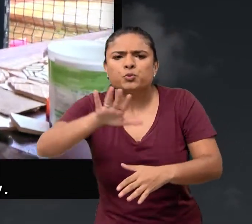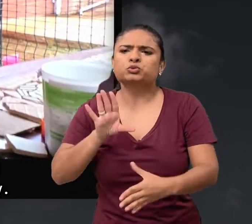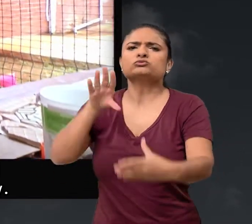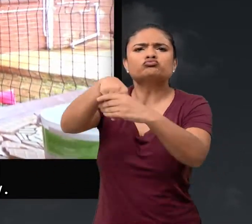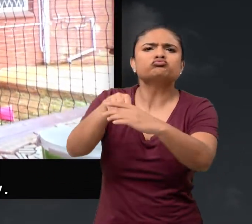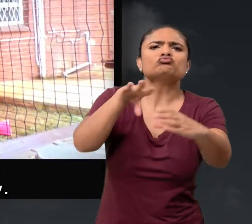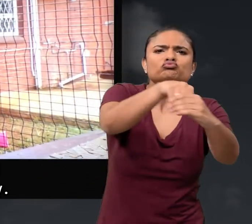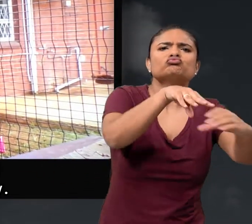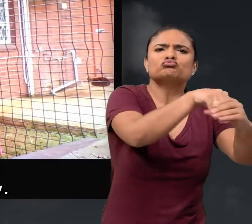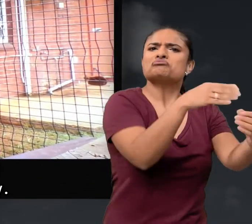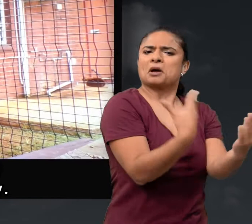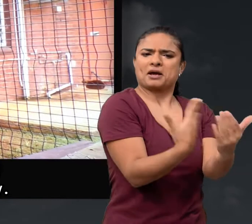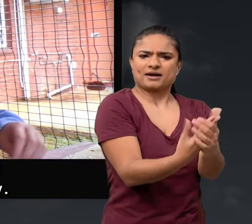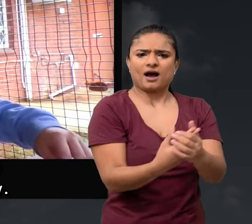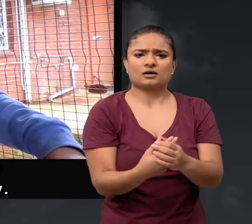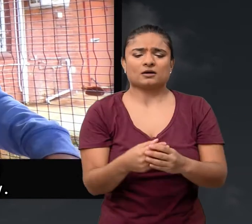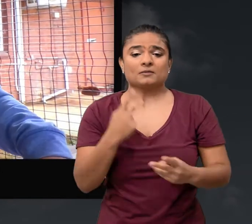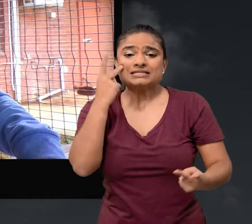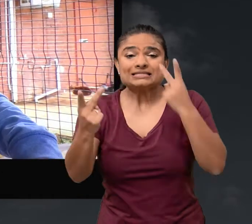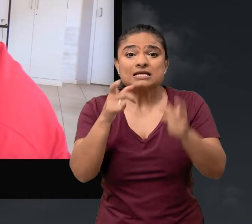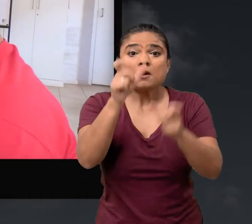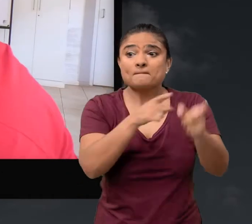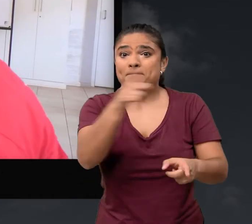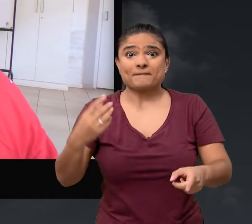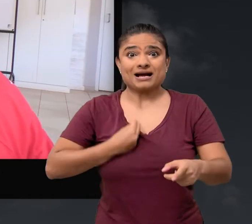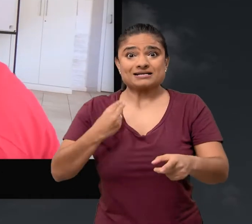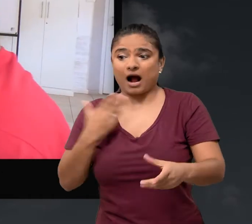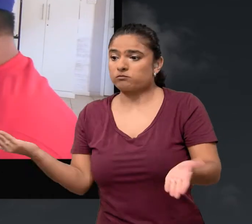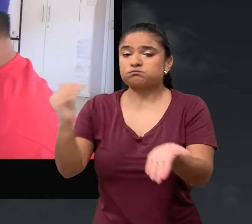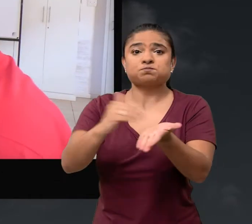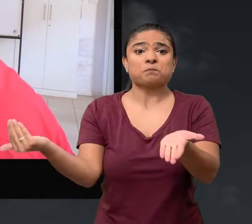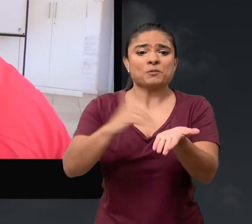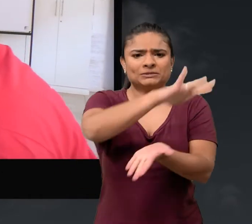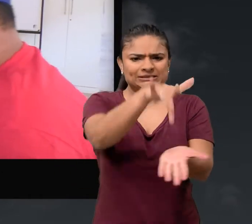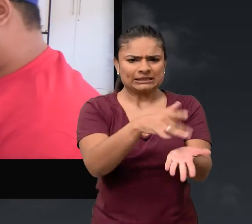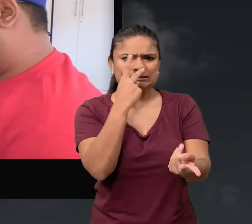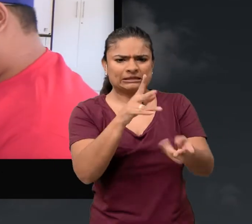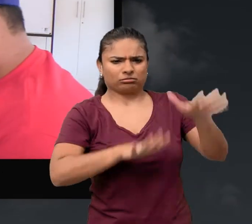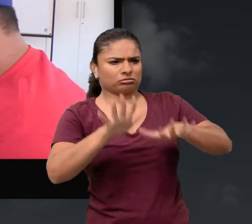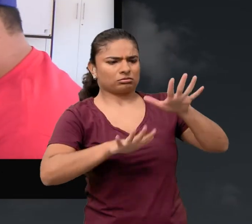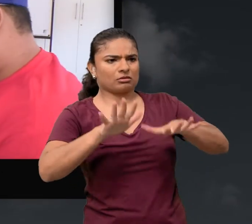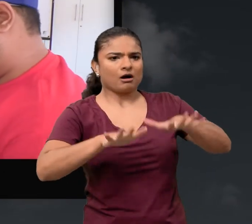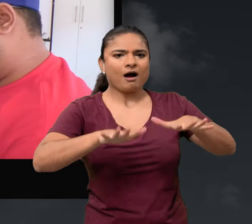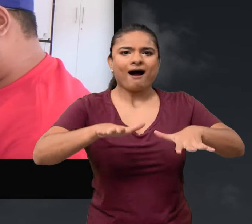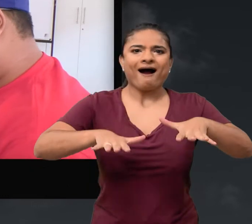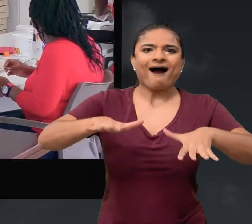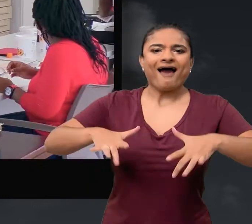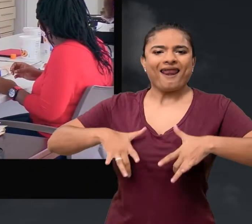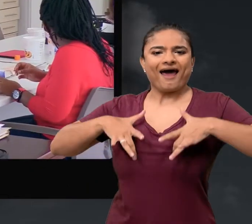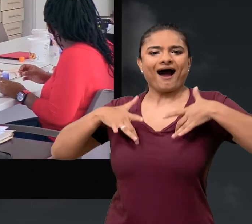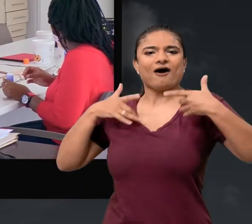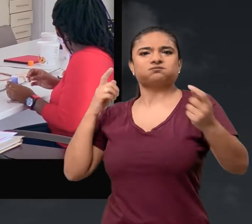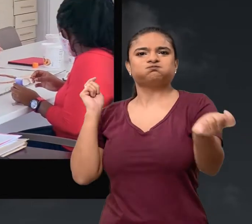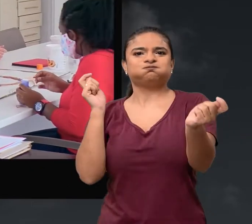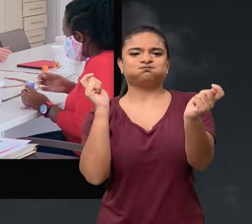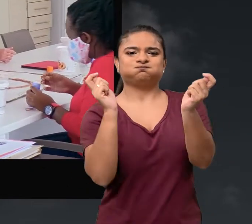of purpose and that he can contribute to community. And I see that with a lot of these young people that come to the center, is that suddenly their